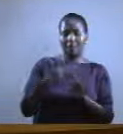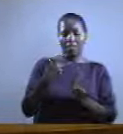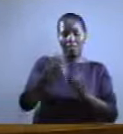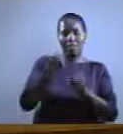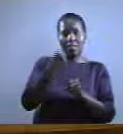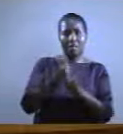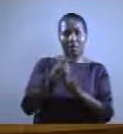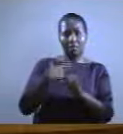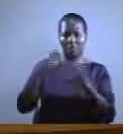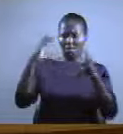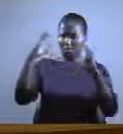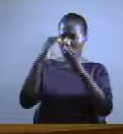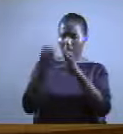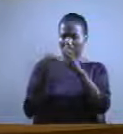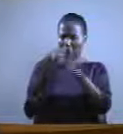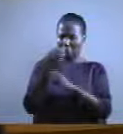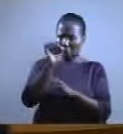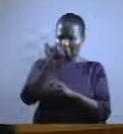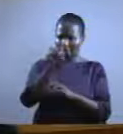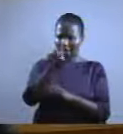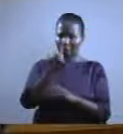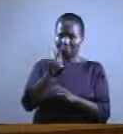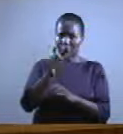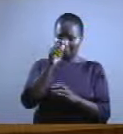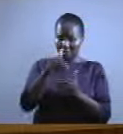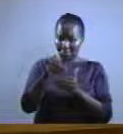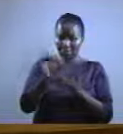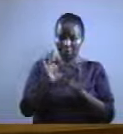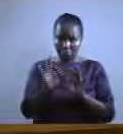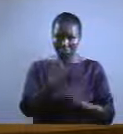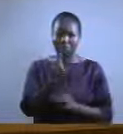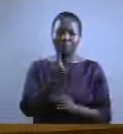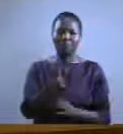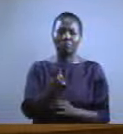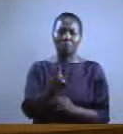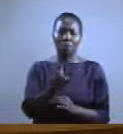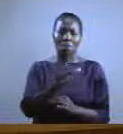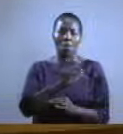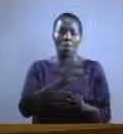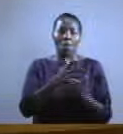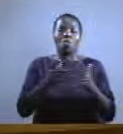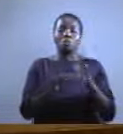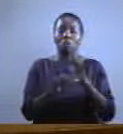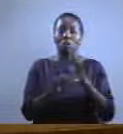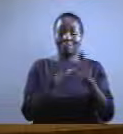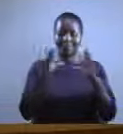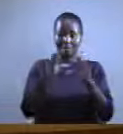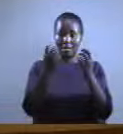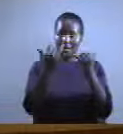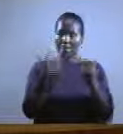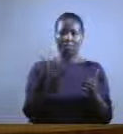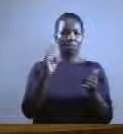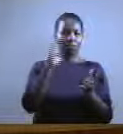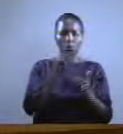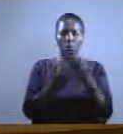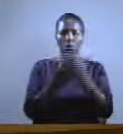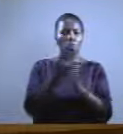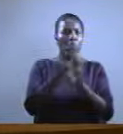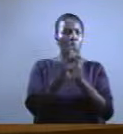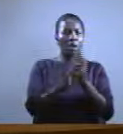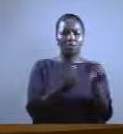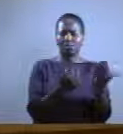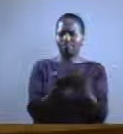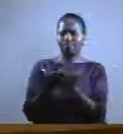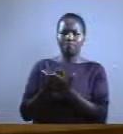his growth forecast, how can we believe that this forecast is right, especially considering that this budget did not introduce any new measures from